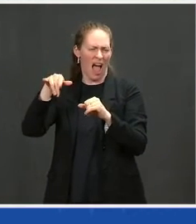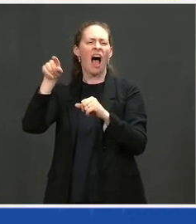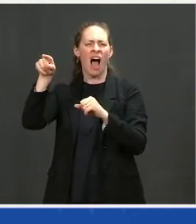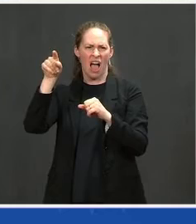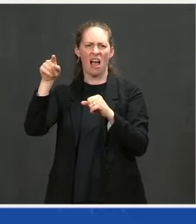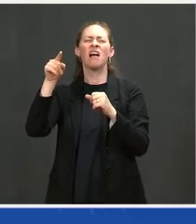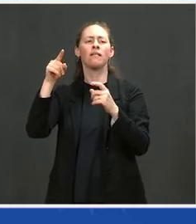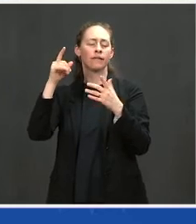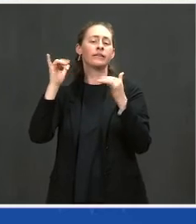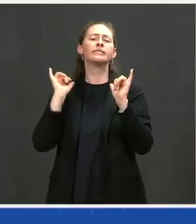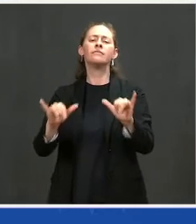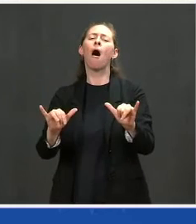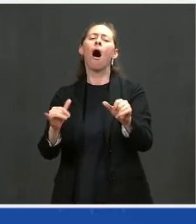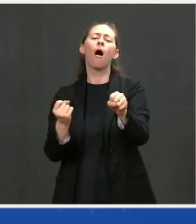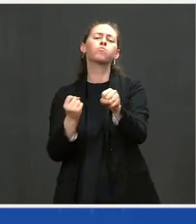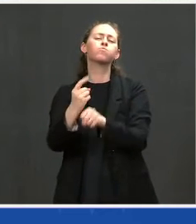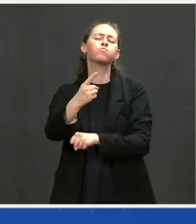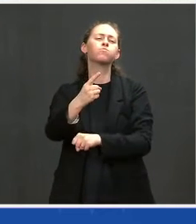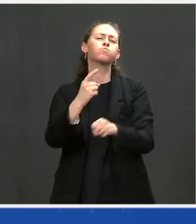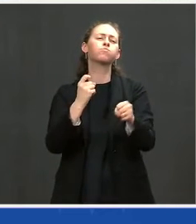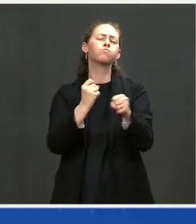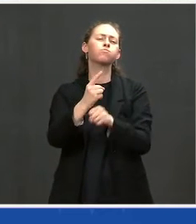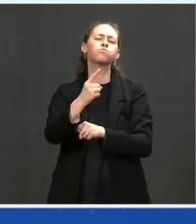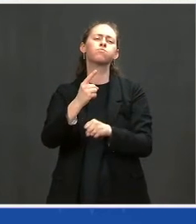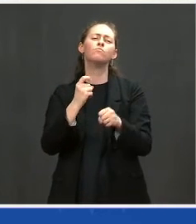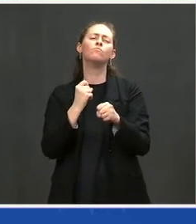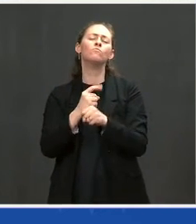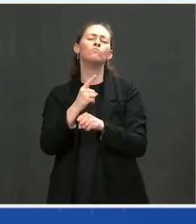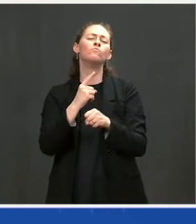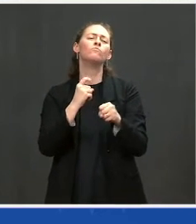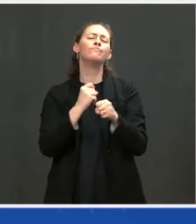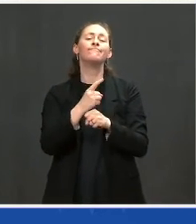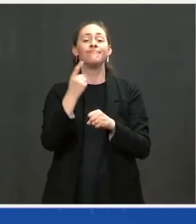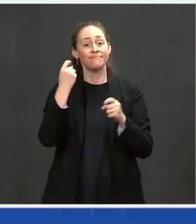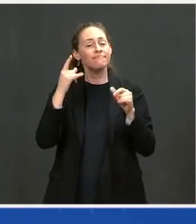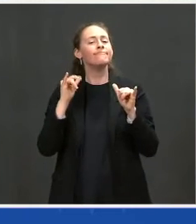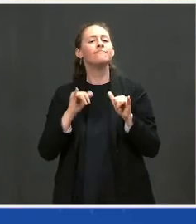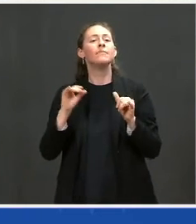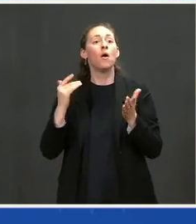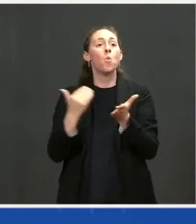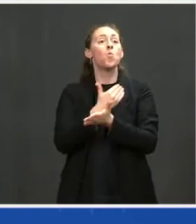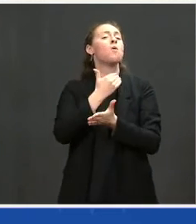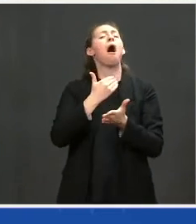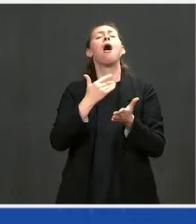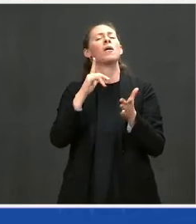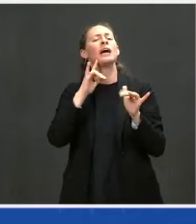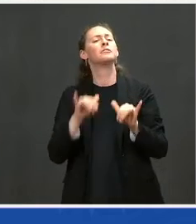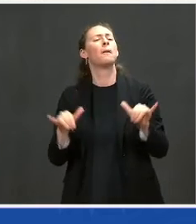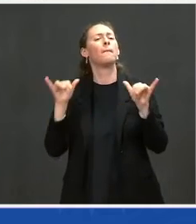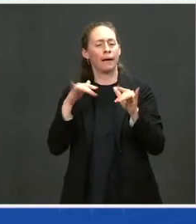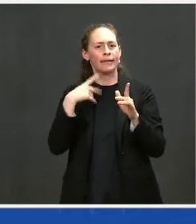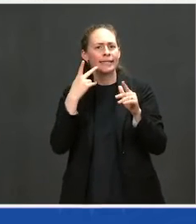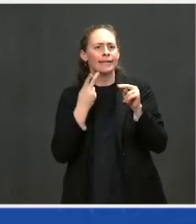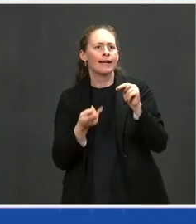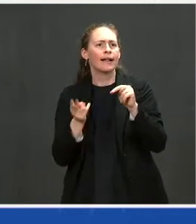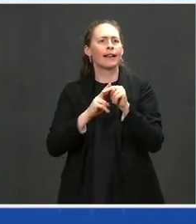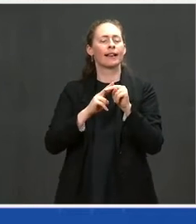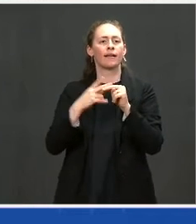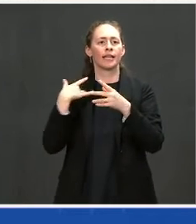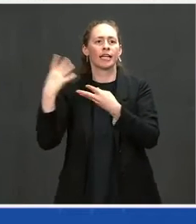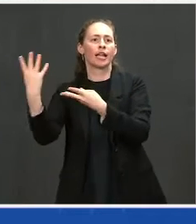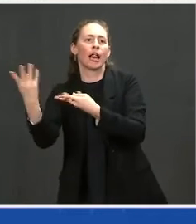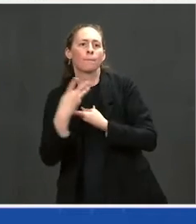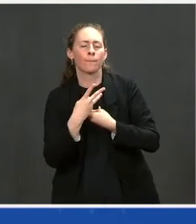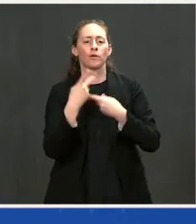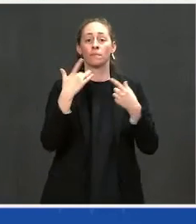solitary year. There is a significant increase in the number of people coming to the border in the winter months